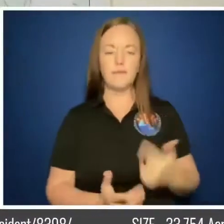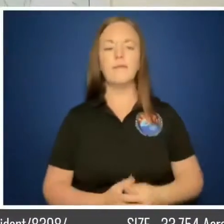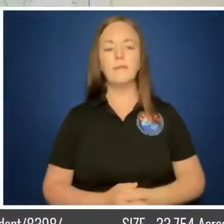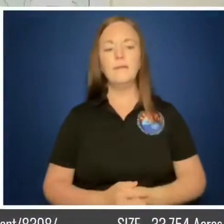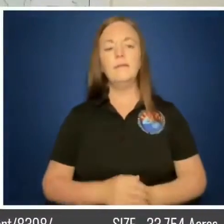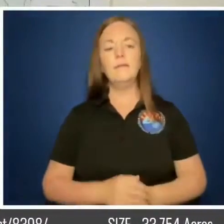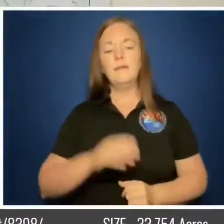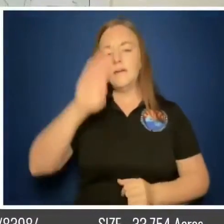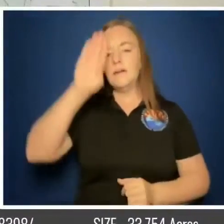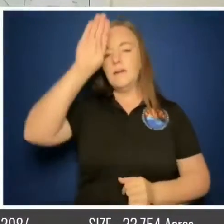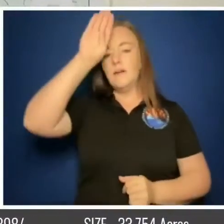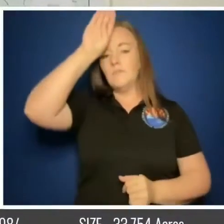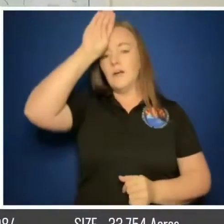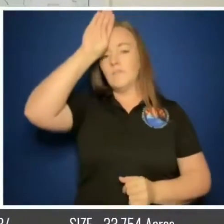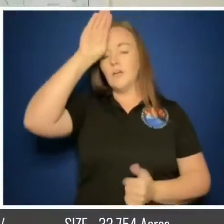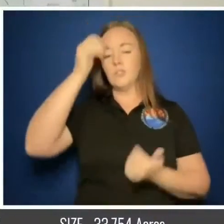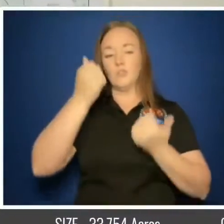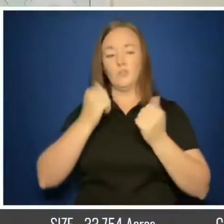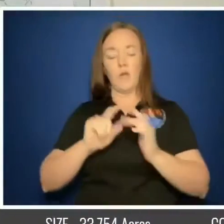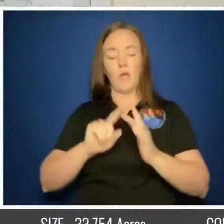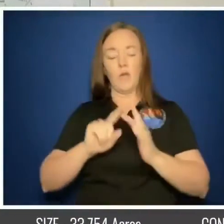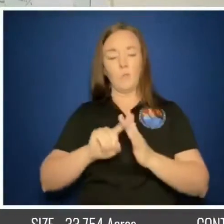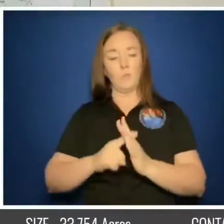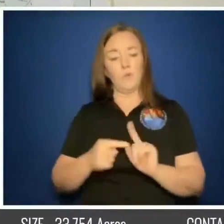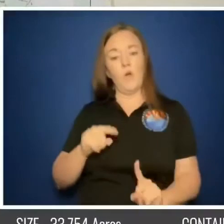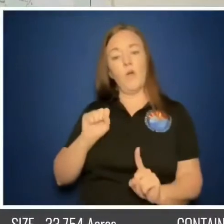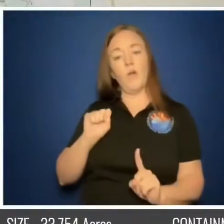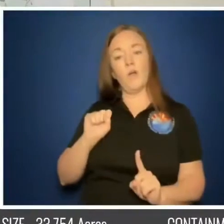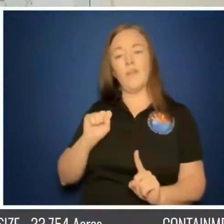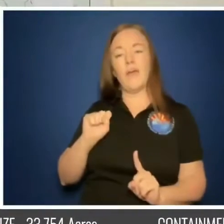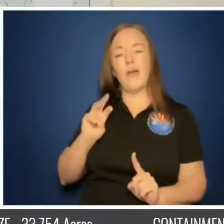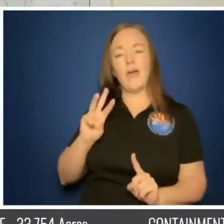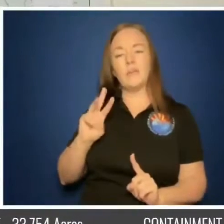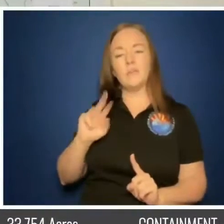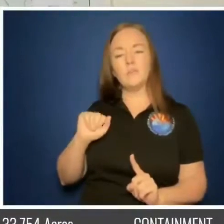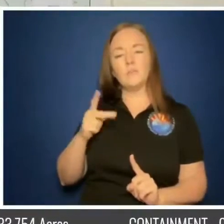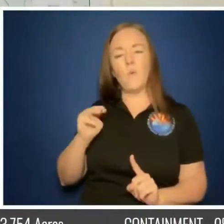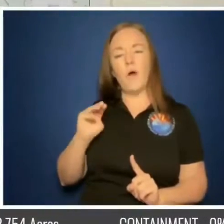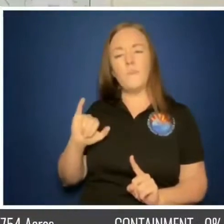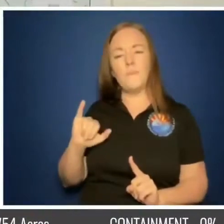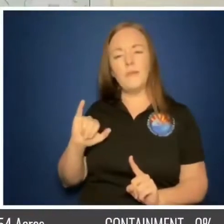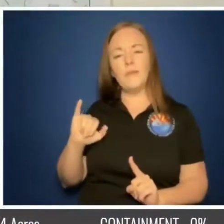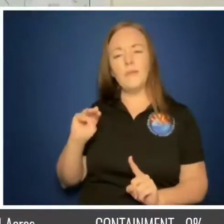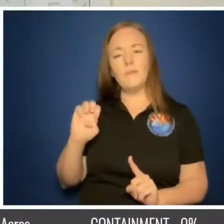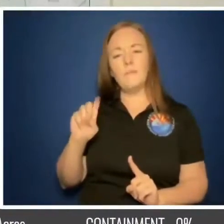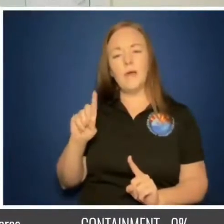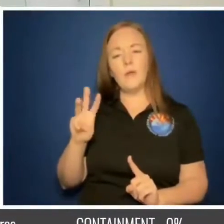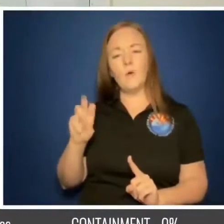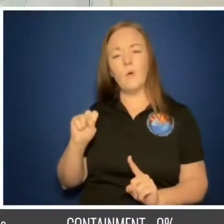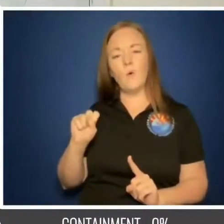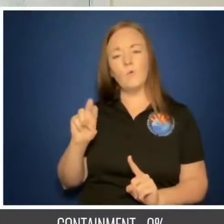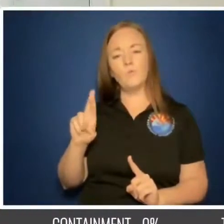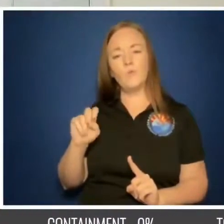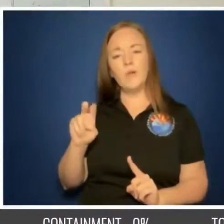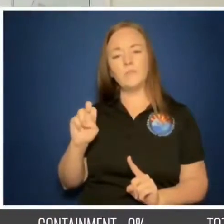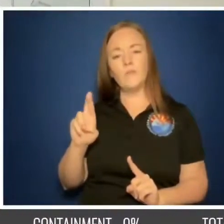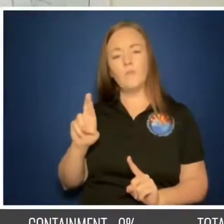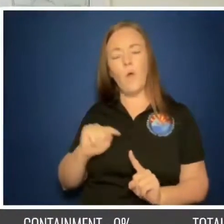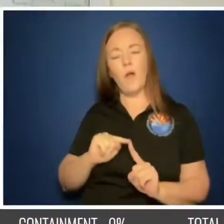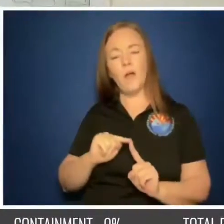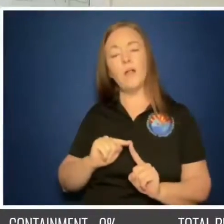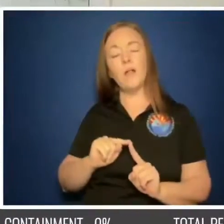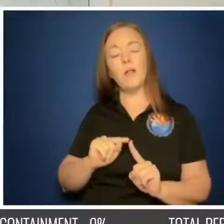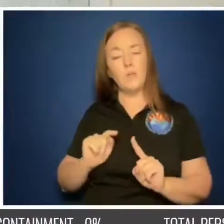up indirect out of the Swampy Meadows Reservoir, coming up towards the northeast,